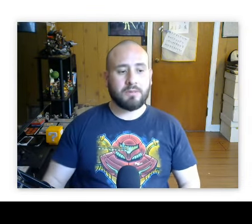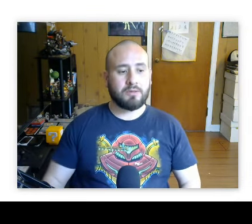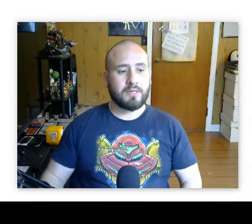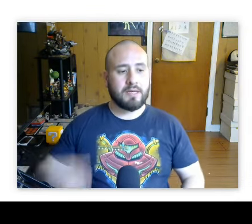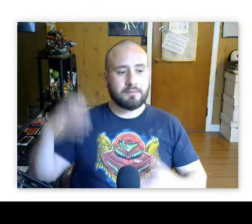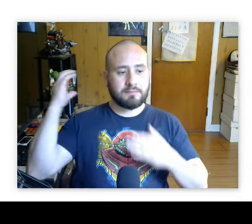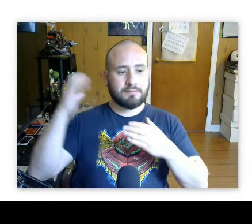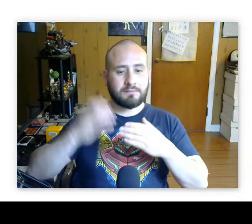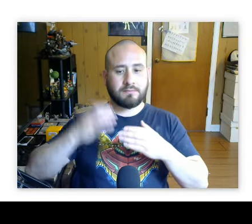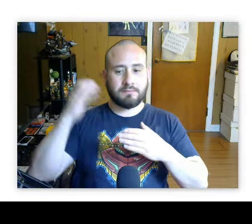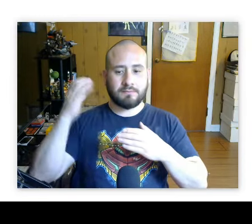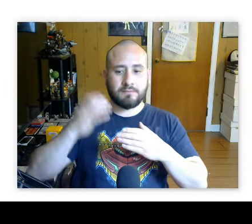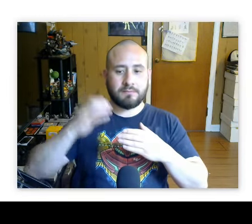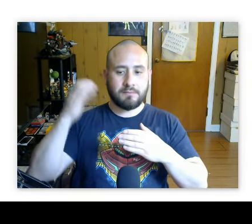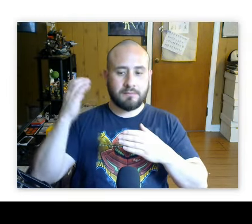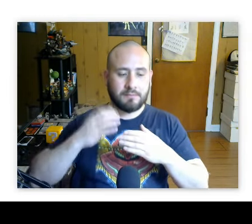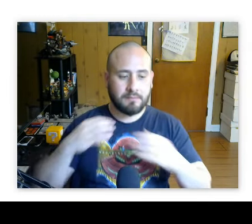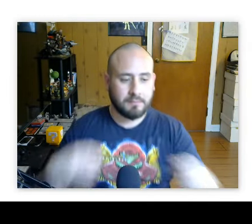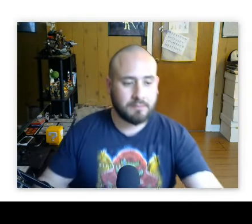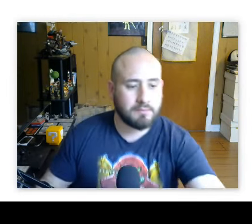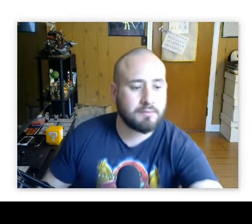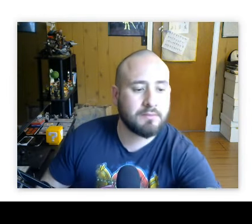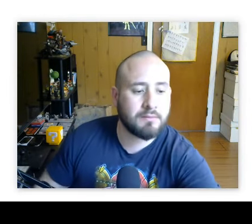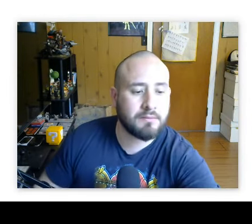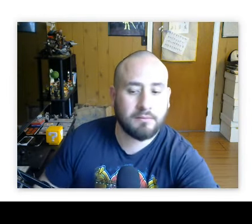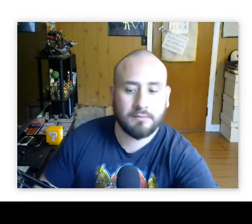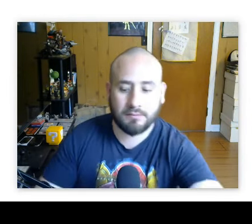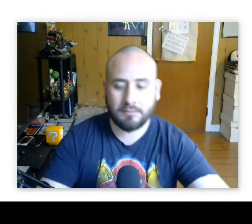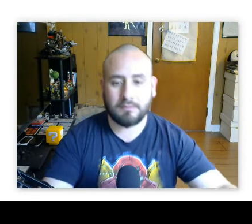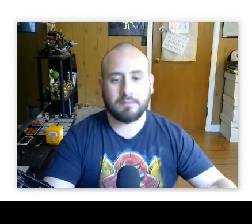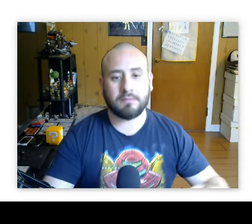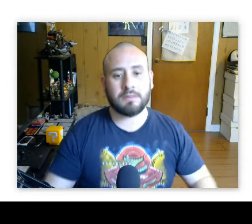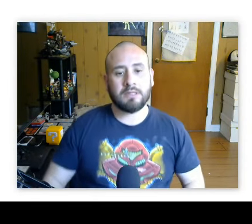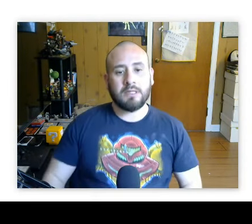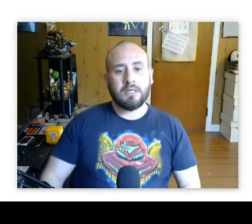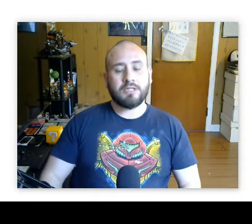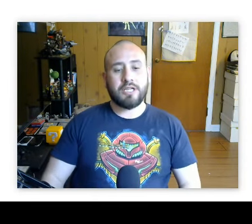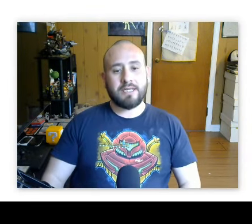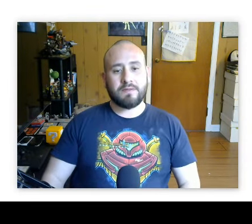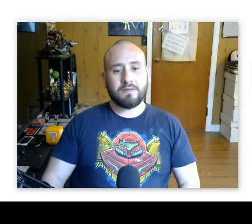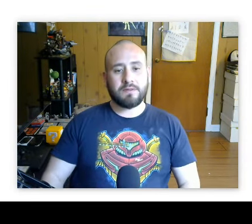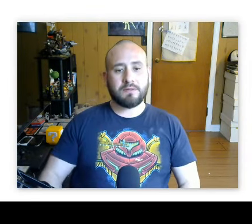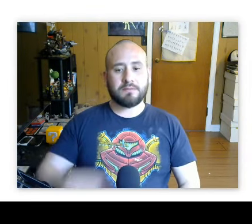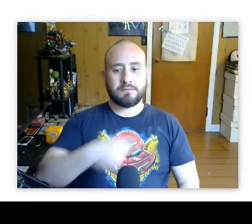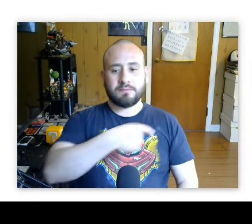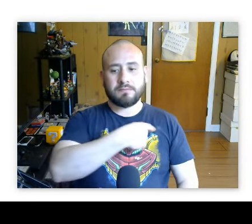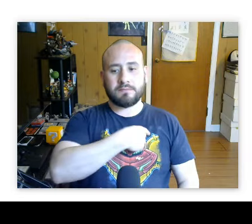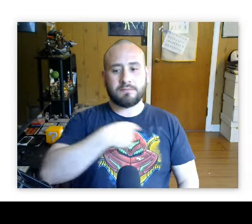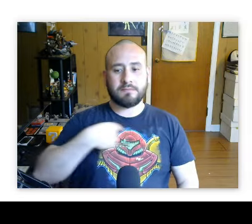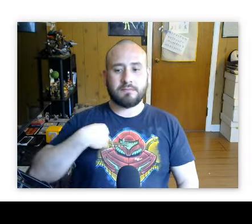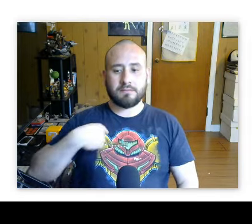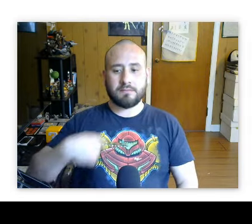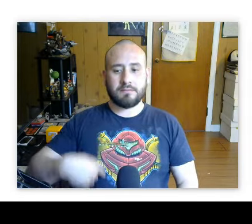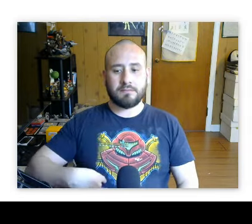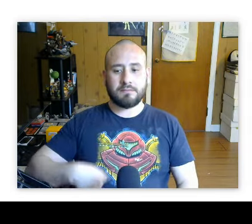Chipotle. Chinese food.